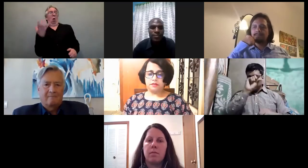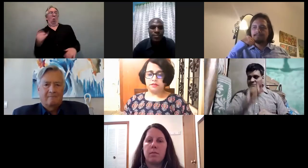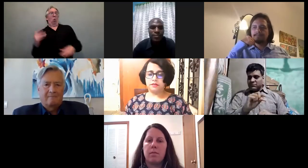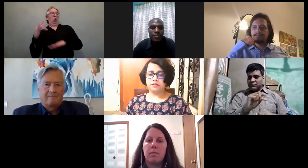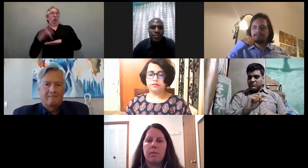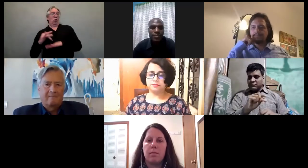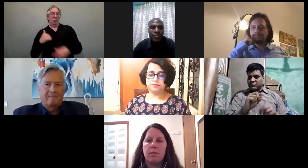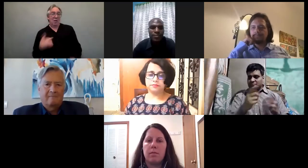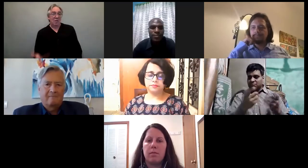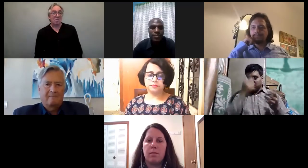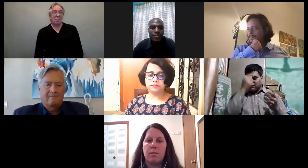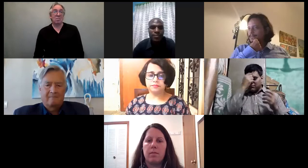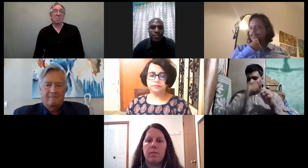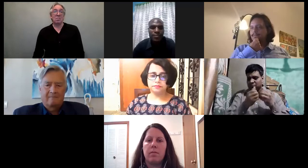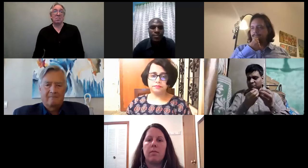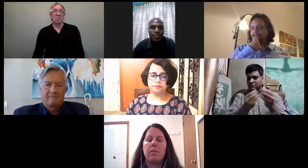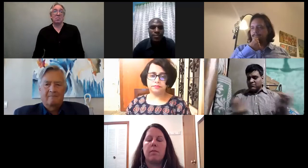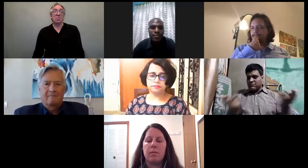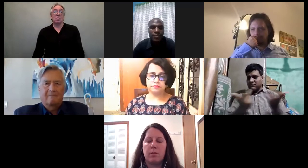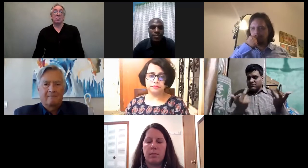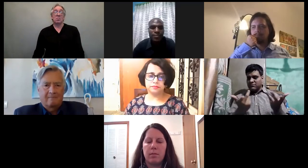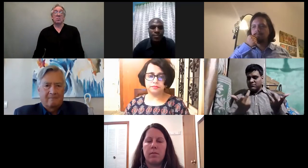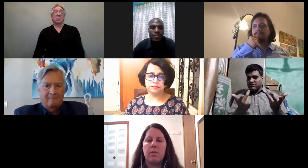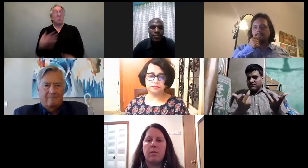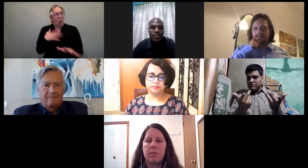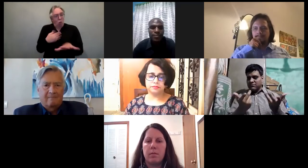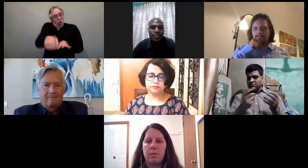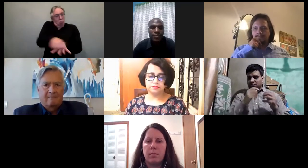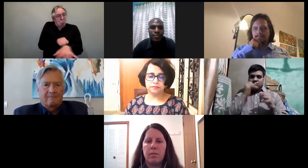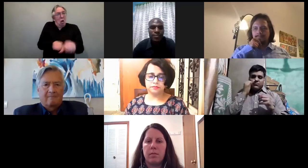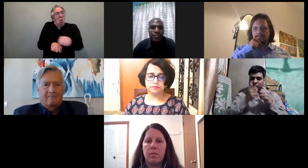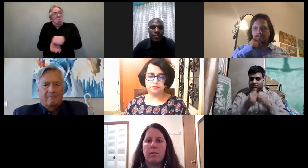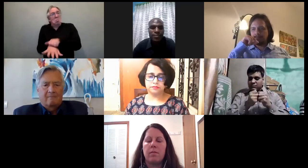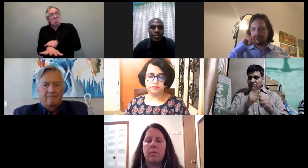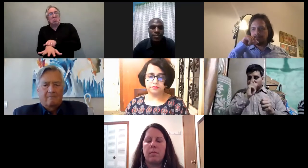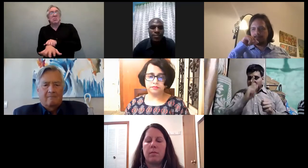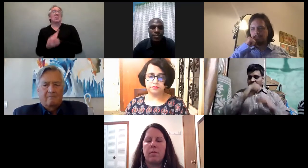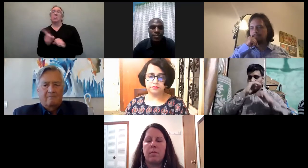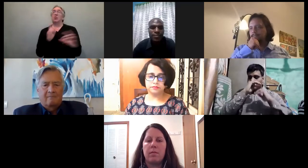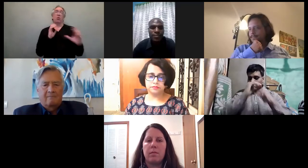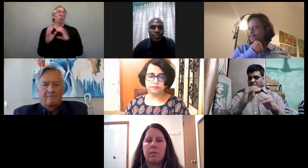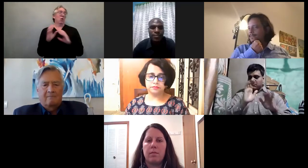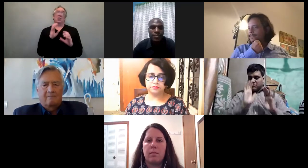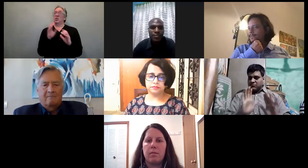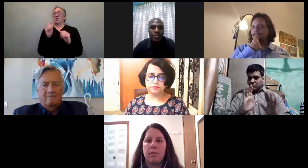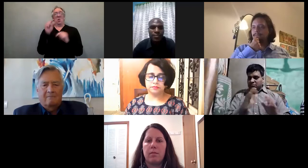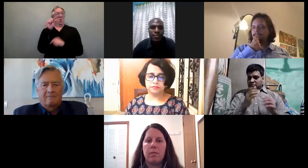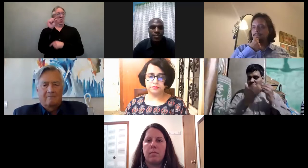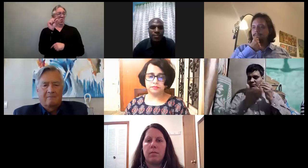Even if I wear gloves, the communication is very limited. So how do we resolve this